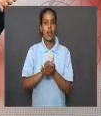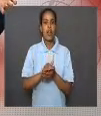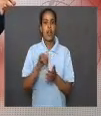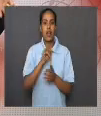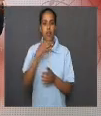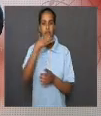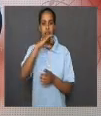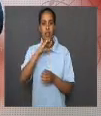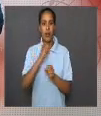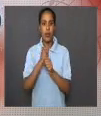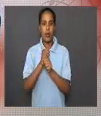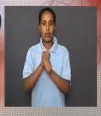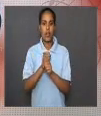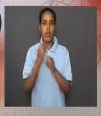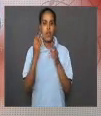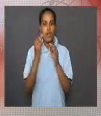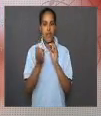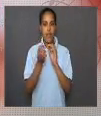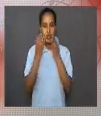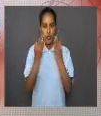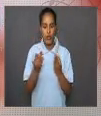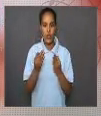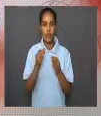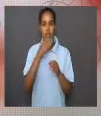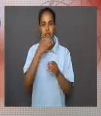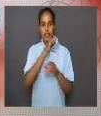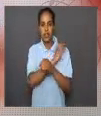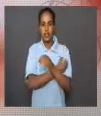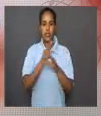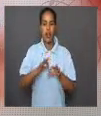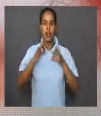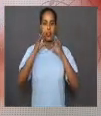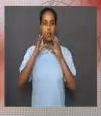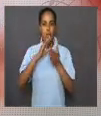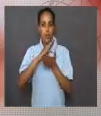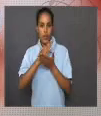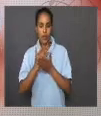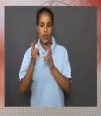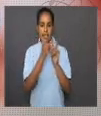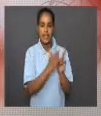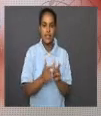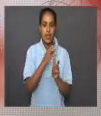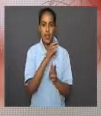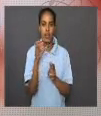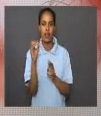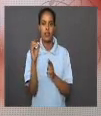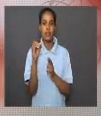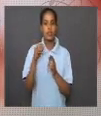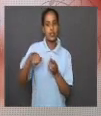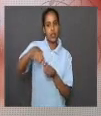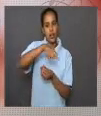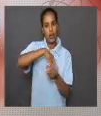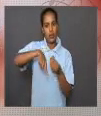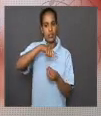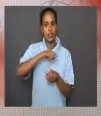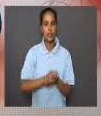We learned that, like heat, work is a form of energy that transfers between a